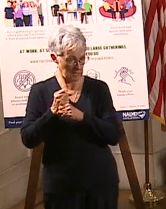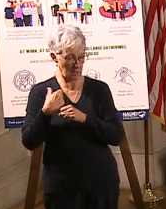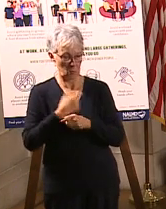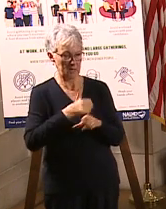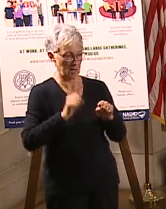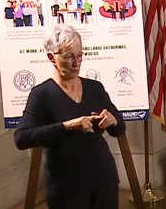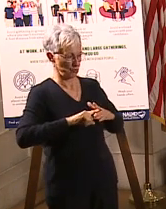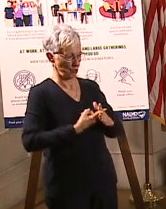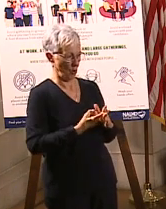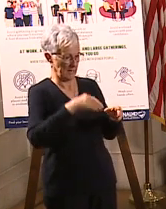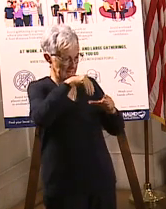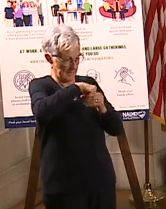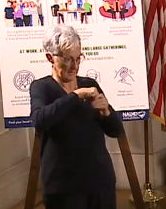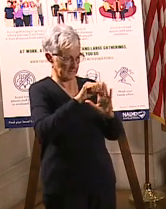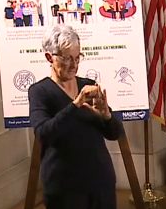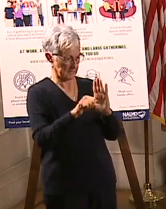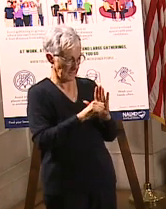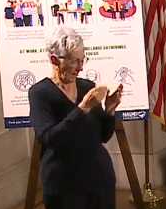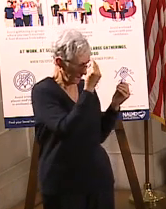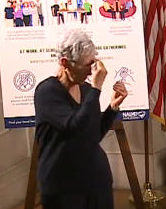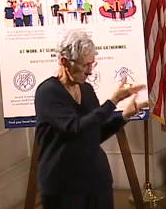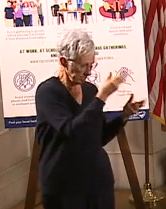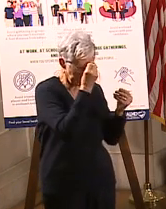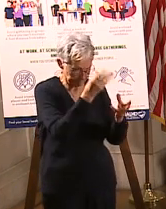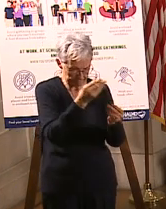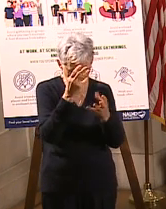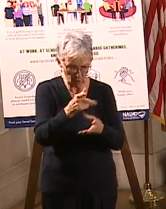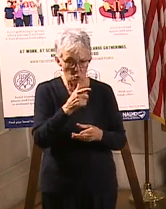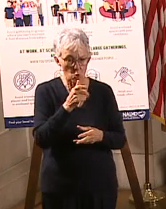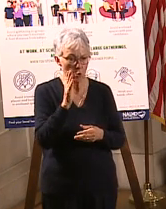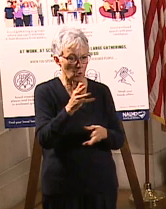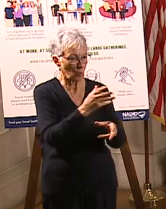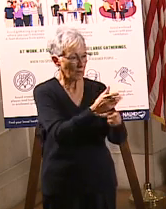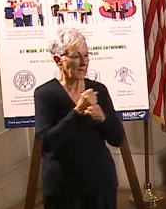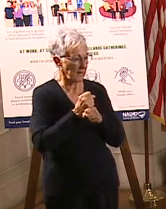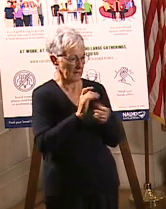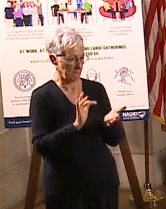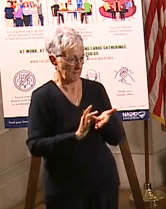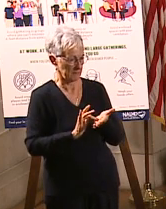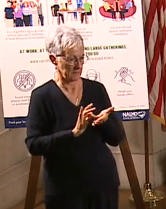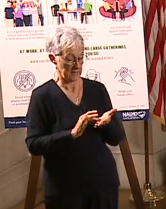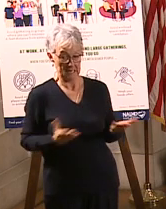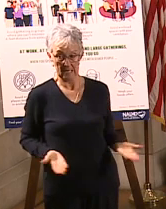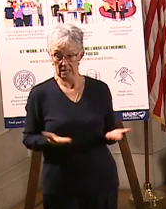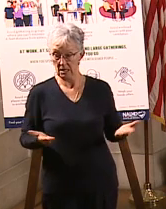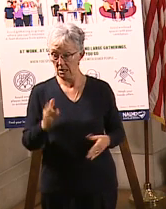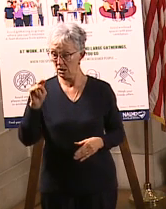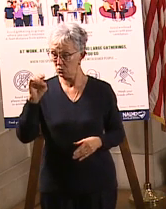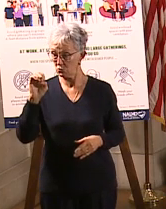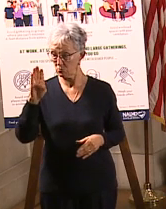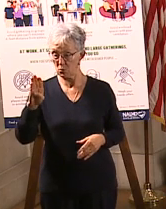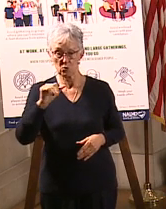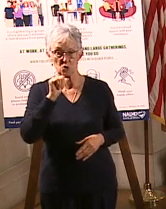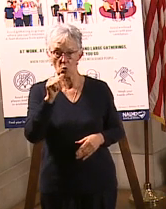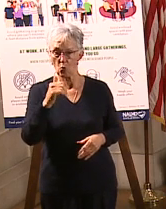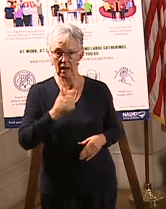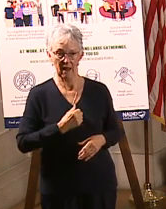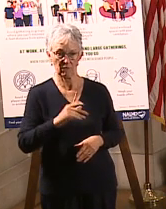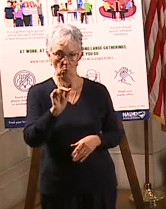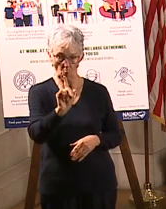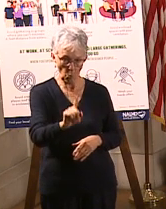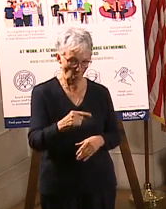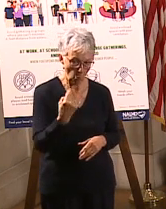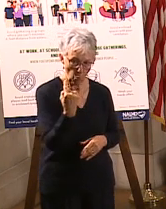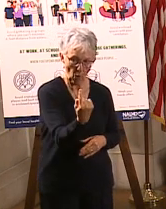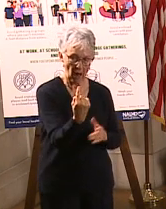state. In Nebraska, we do not have a central location for vaccine. Let me repeat that. We do not have a